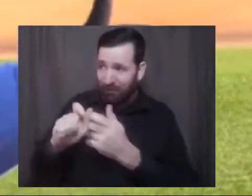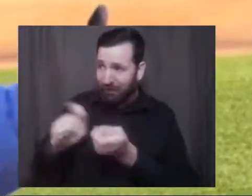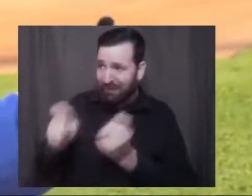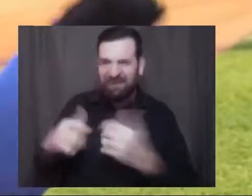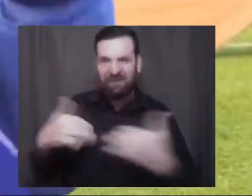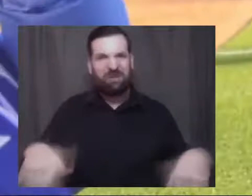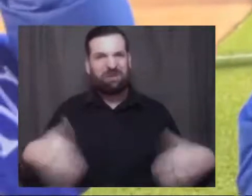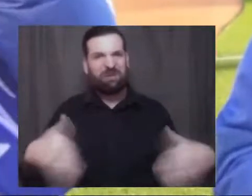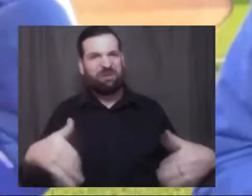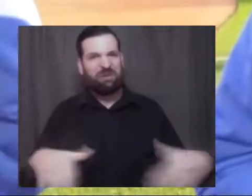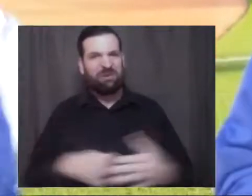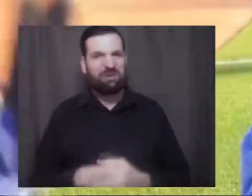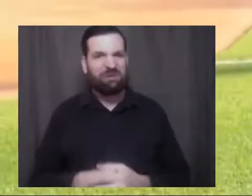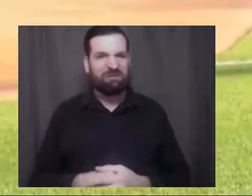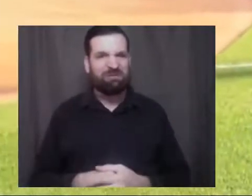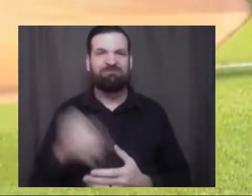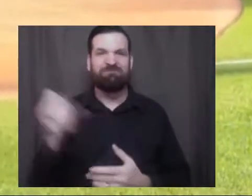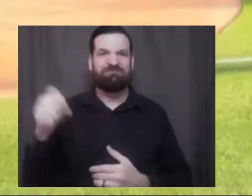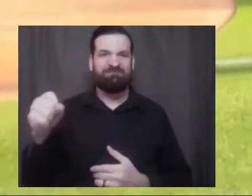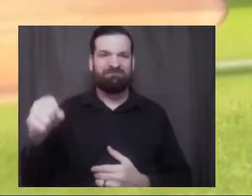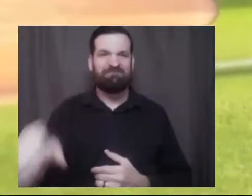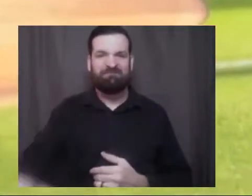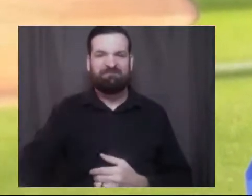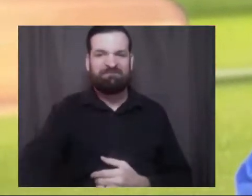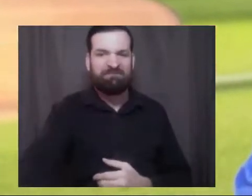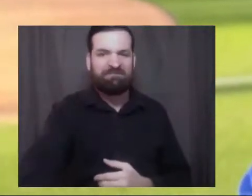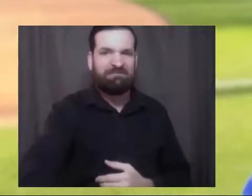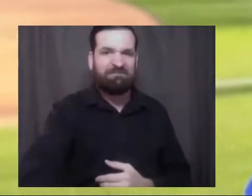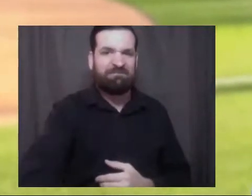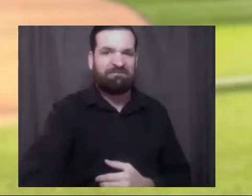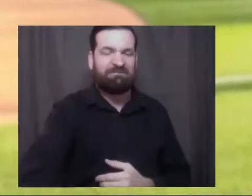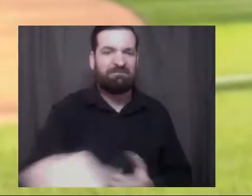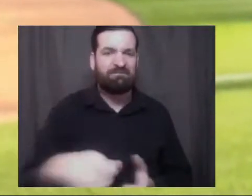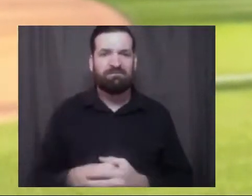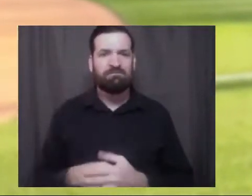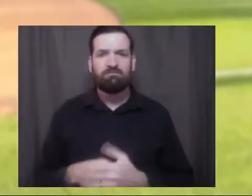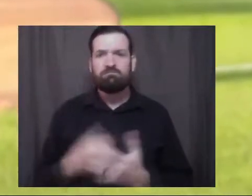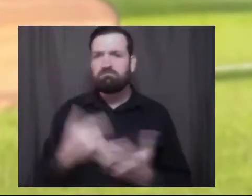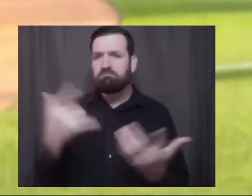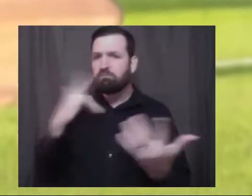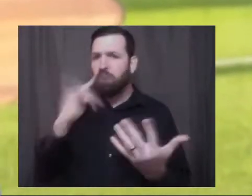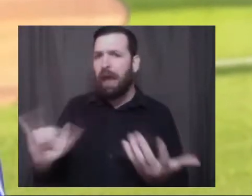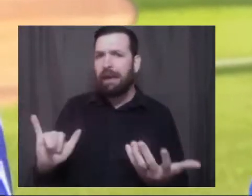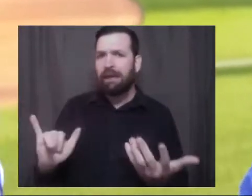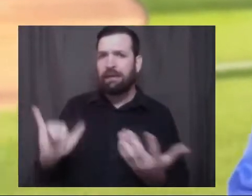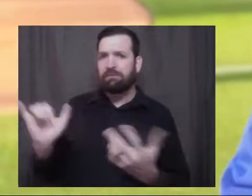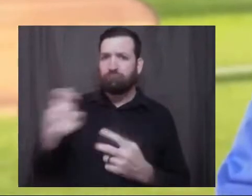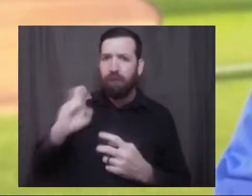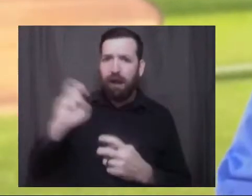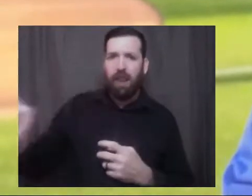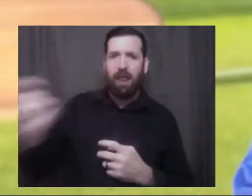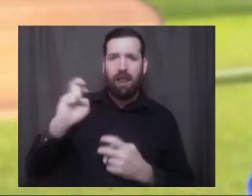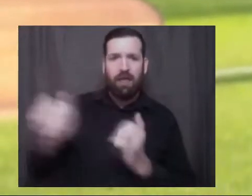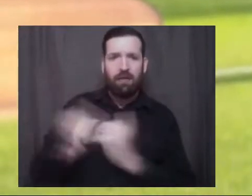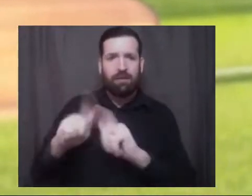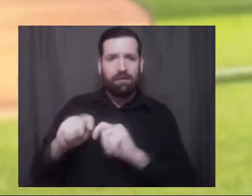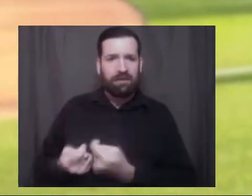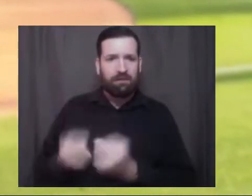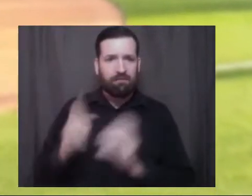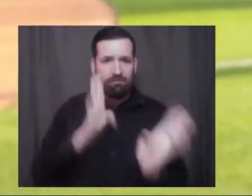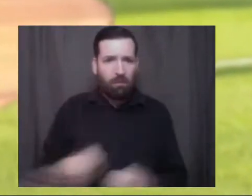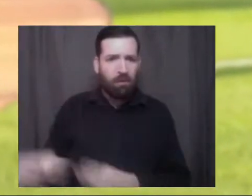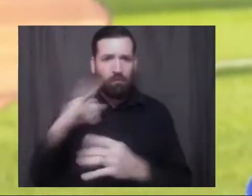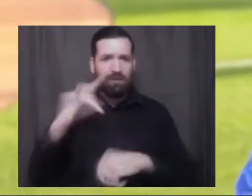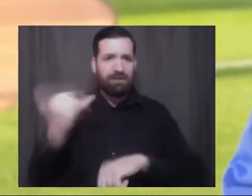cold. Yeah, it was 93 today. So what's it like traveling back with the team and getting ready for a day like today? I think the big part